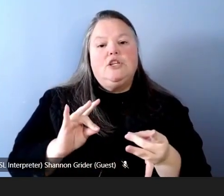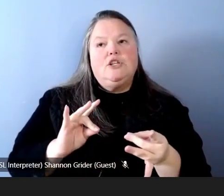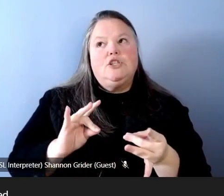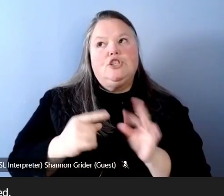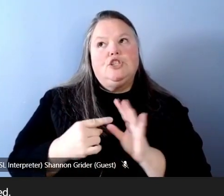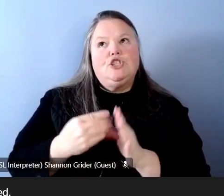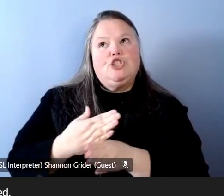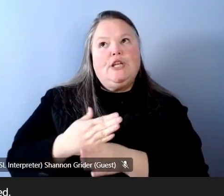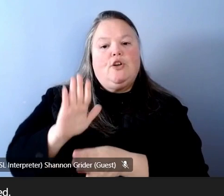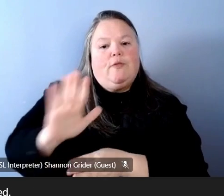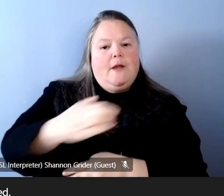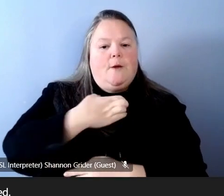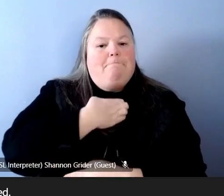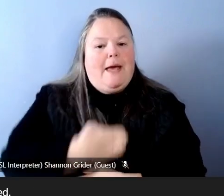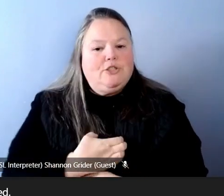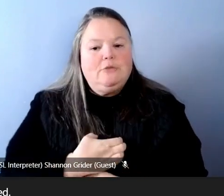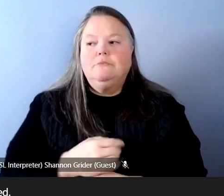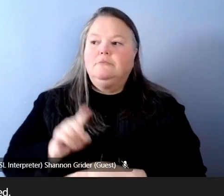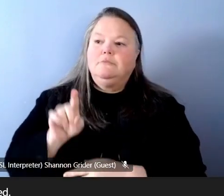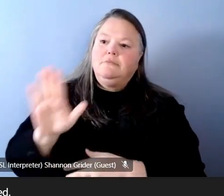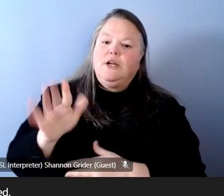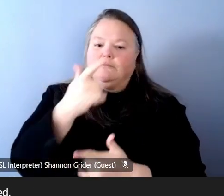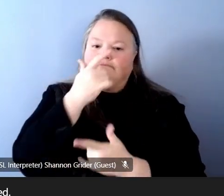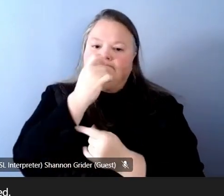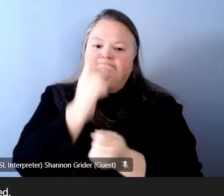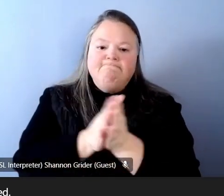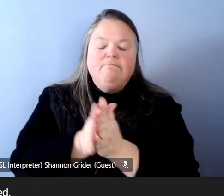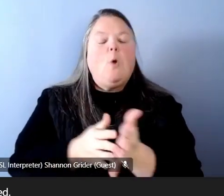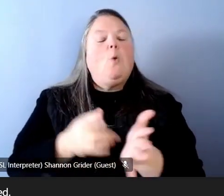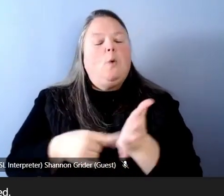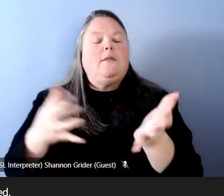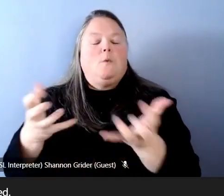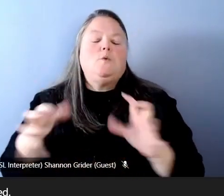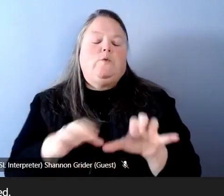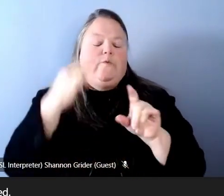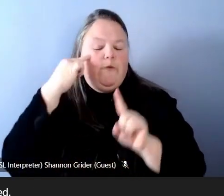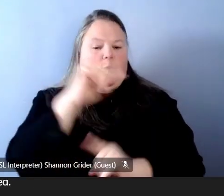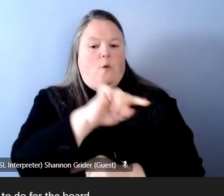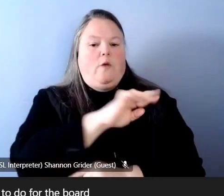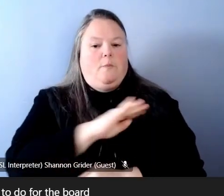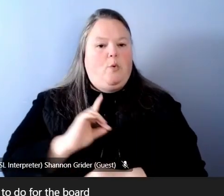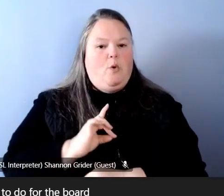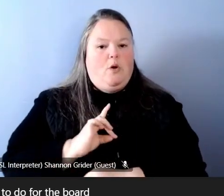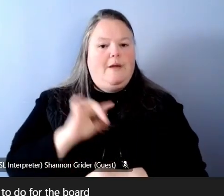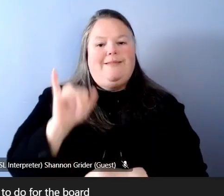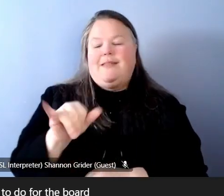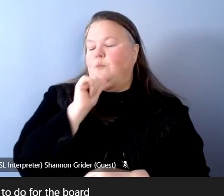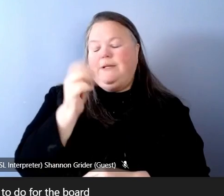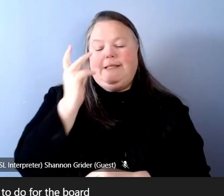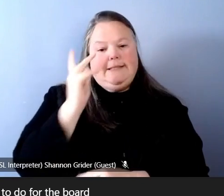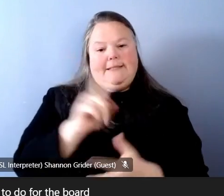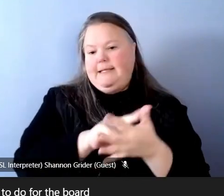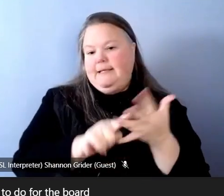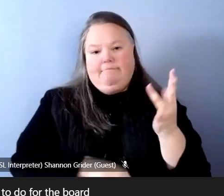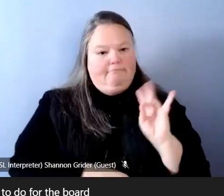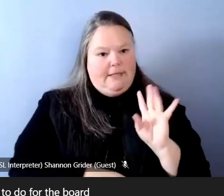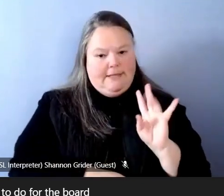their passions and what they wanted to do for the board, which you don't often see in these